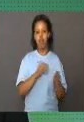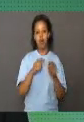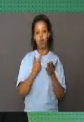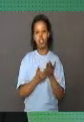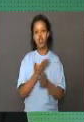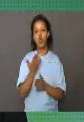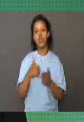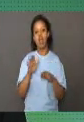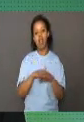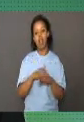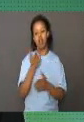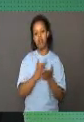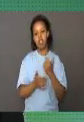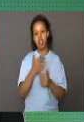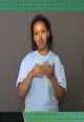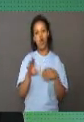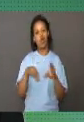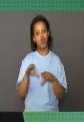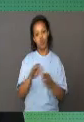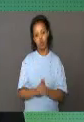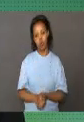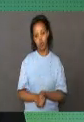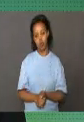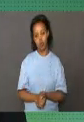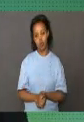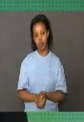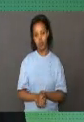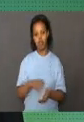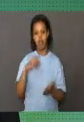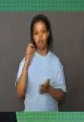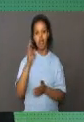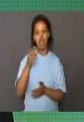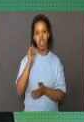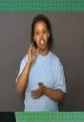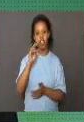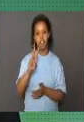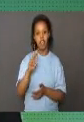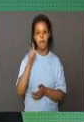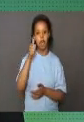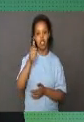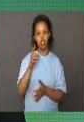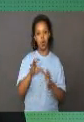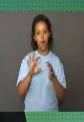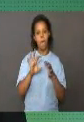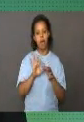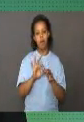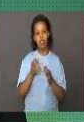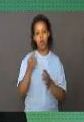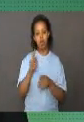the effects of immunity against HIV within their own communities.